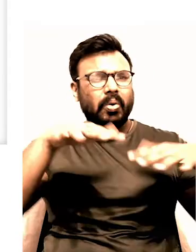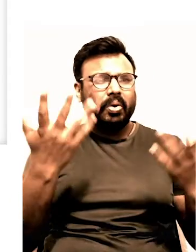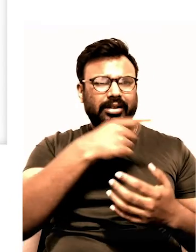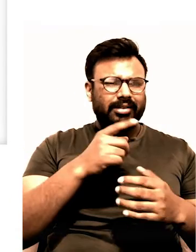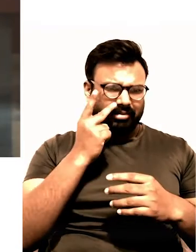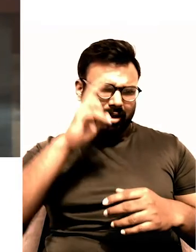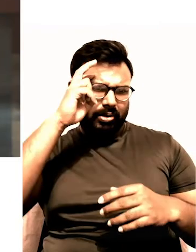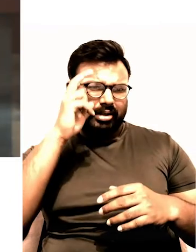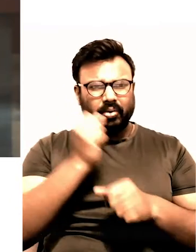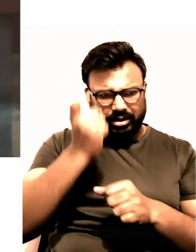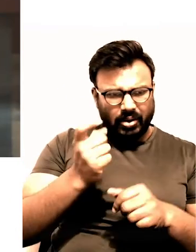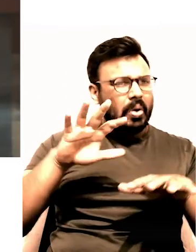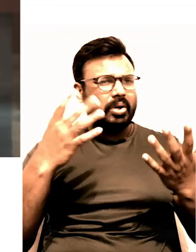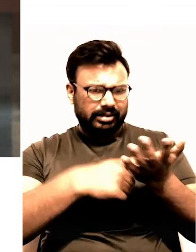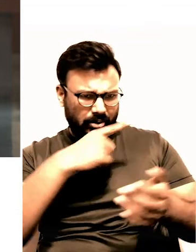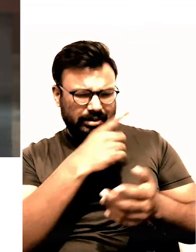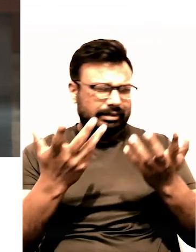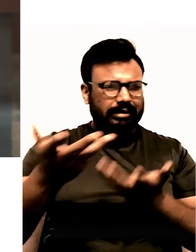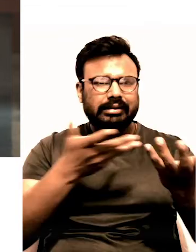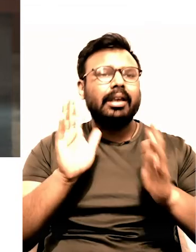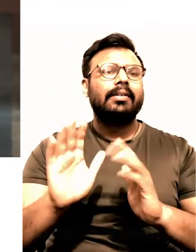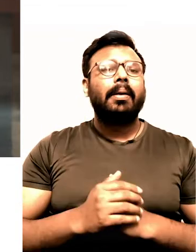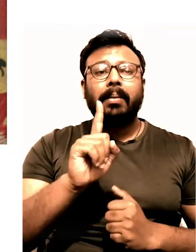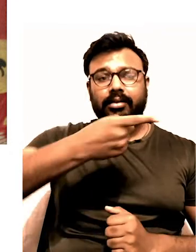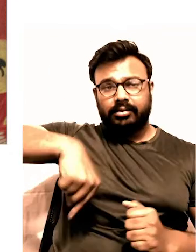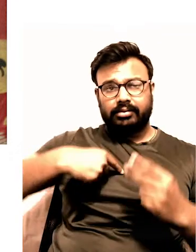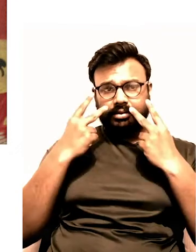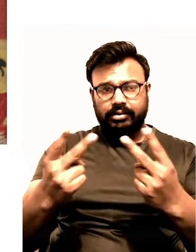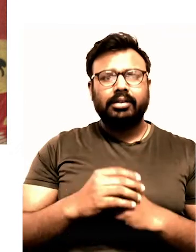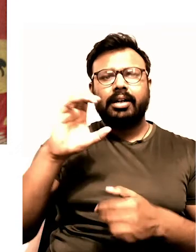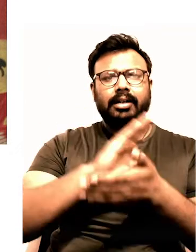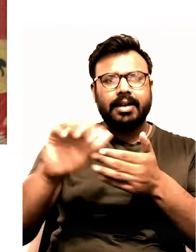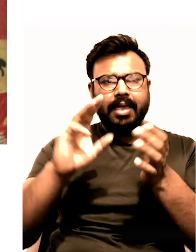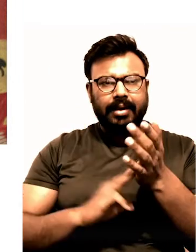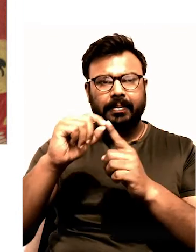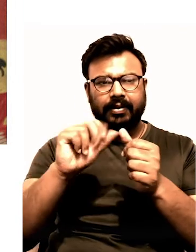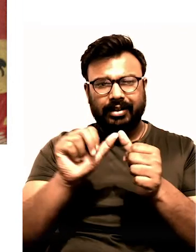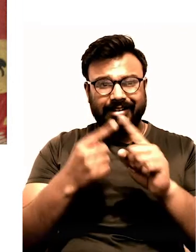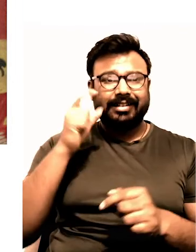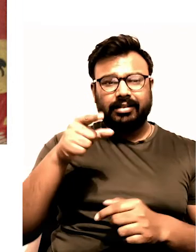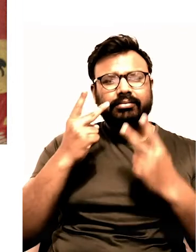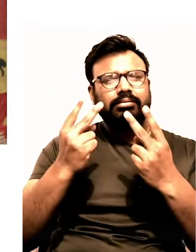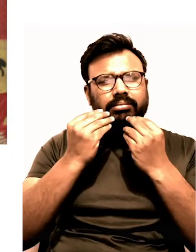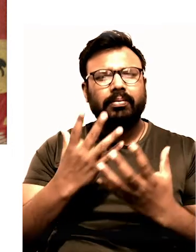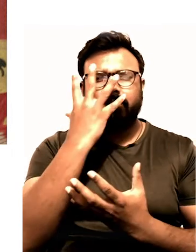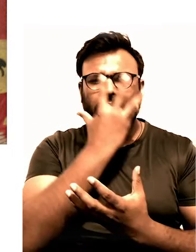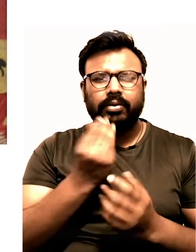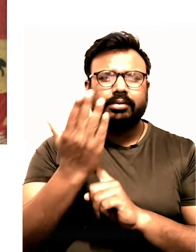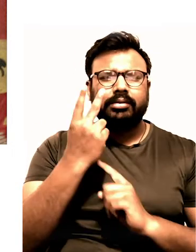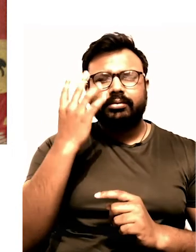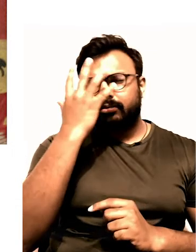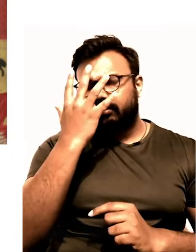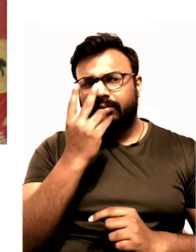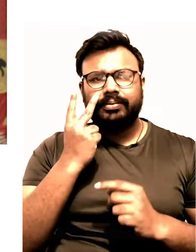or Rajasthan. But to us, Champavati's graceful and charming face, shown in the side profile, the